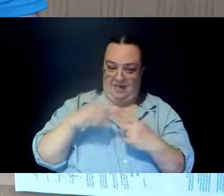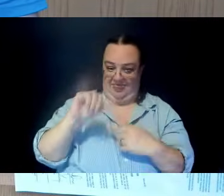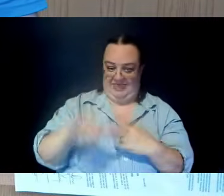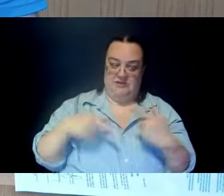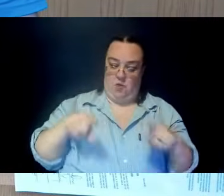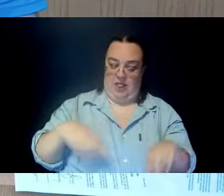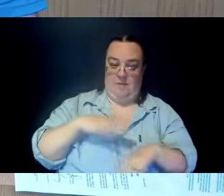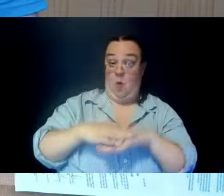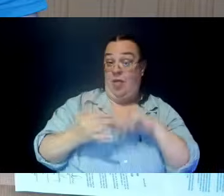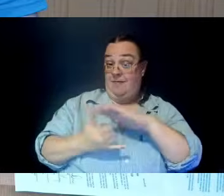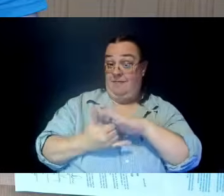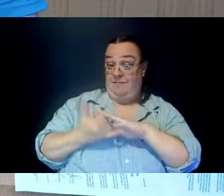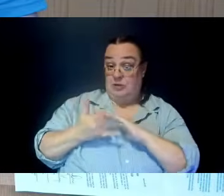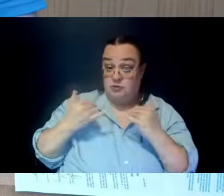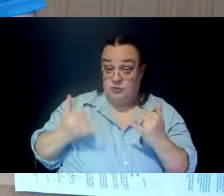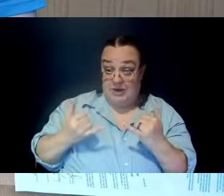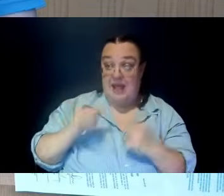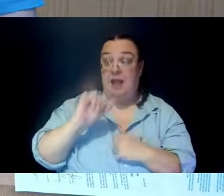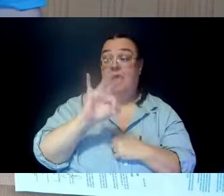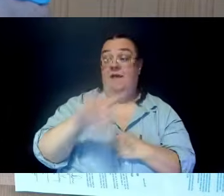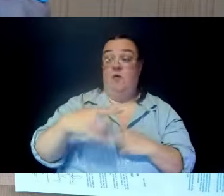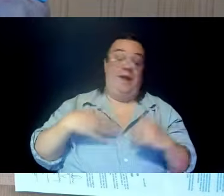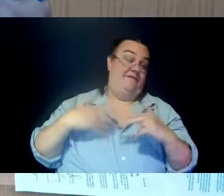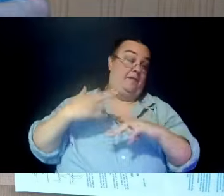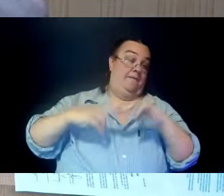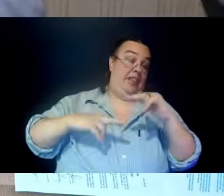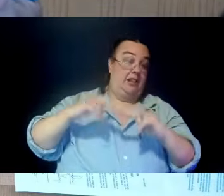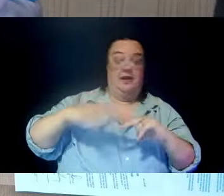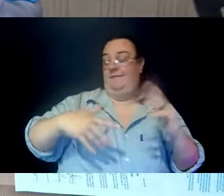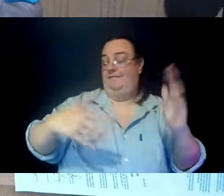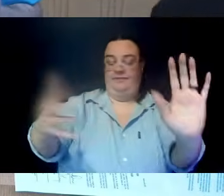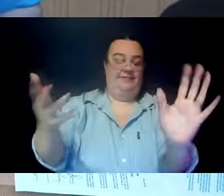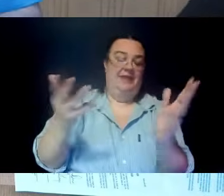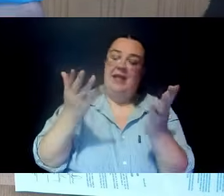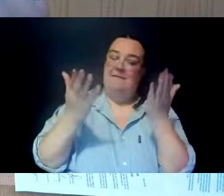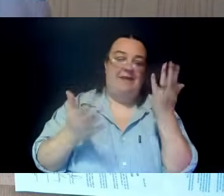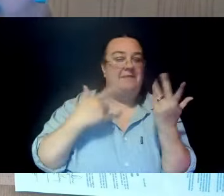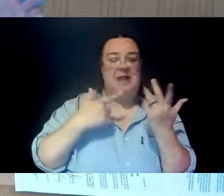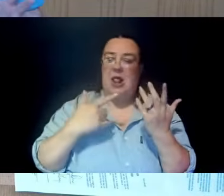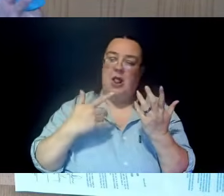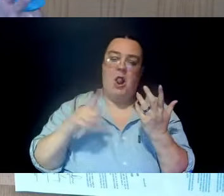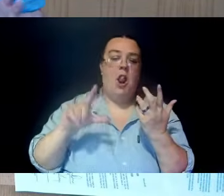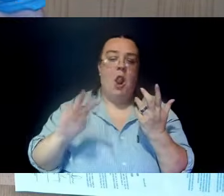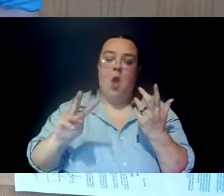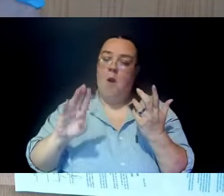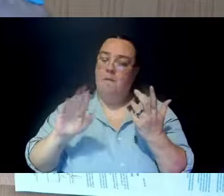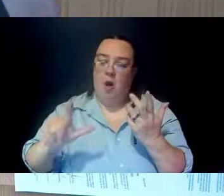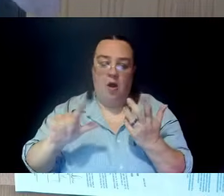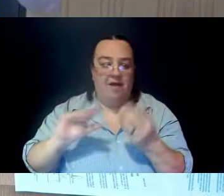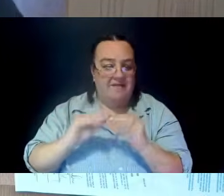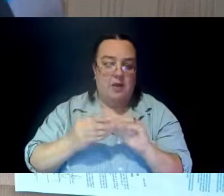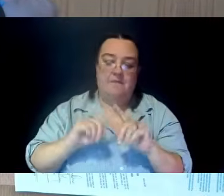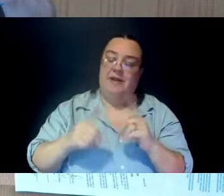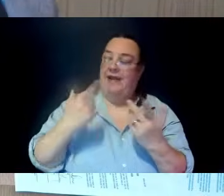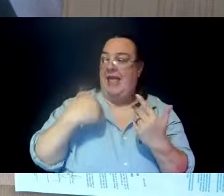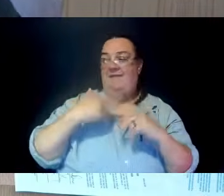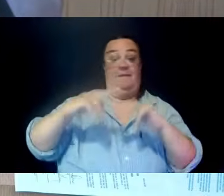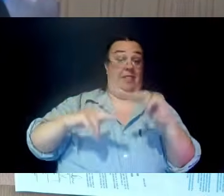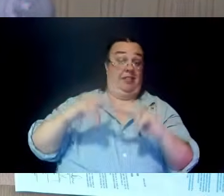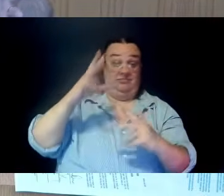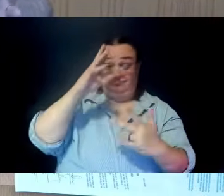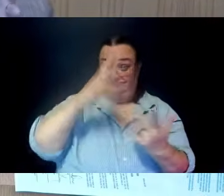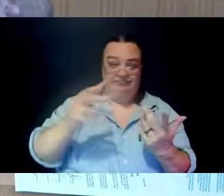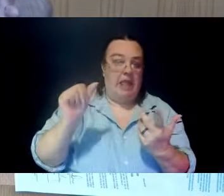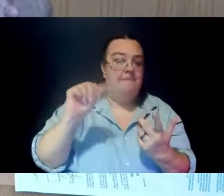If you have a building, let's say it's, and this is probably a low ball figure, but if you have a building, let's say an apartment building, a